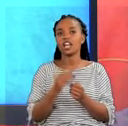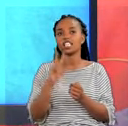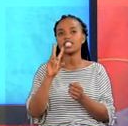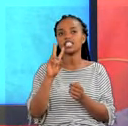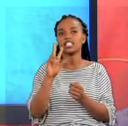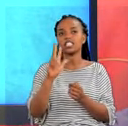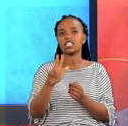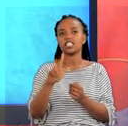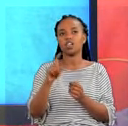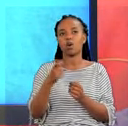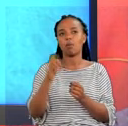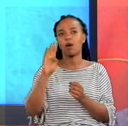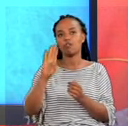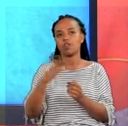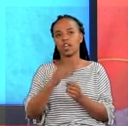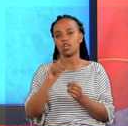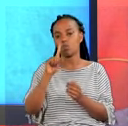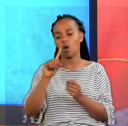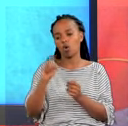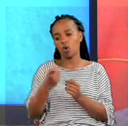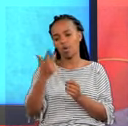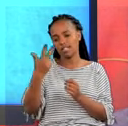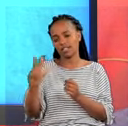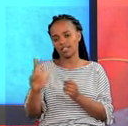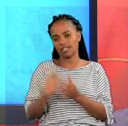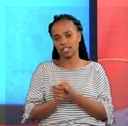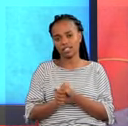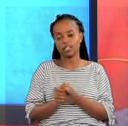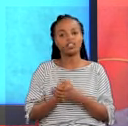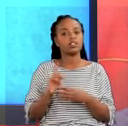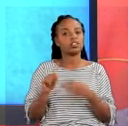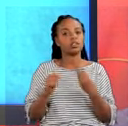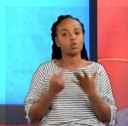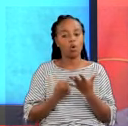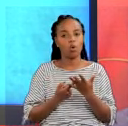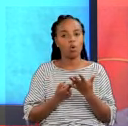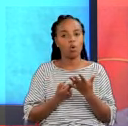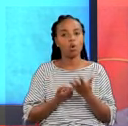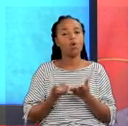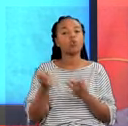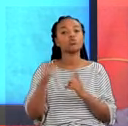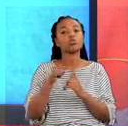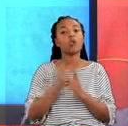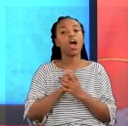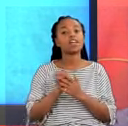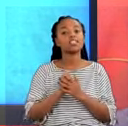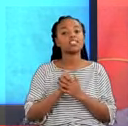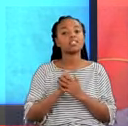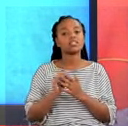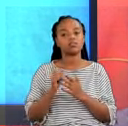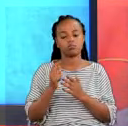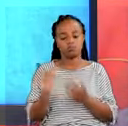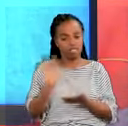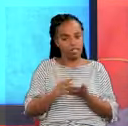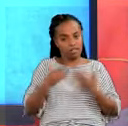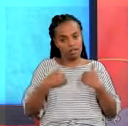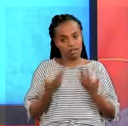4 and 1, 13. So to right, we have center.